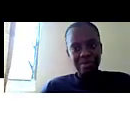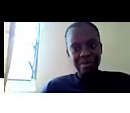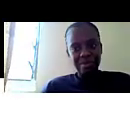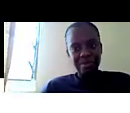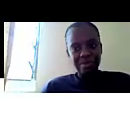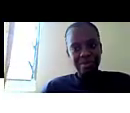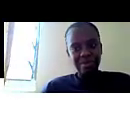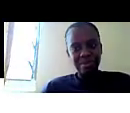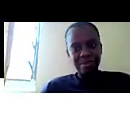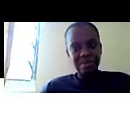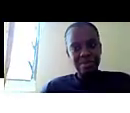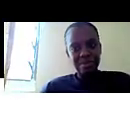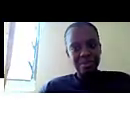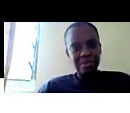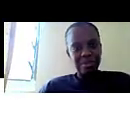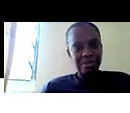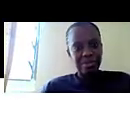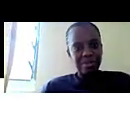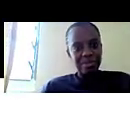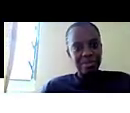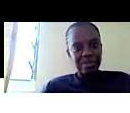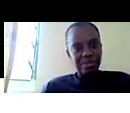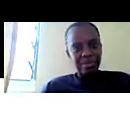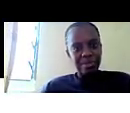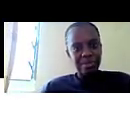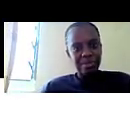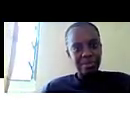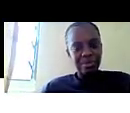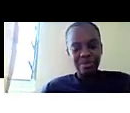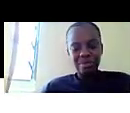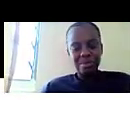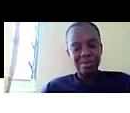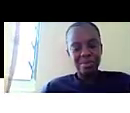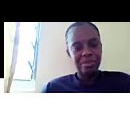pay attention. Nancy is spelling it now. Nancy, let's go. Water.